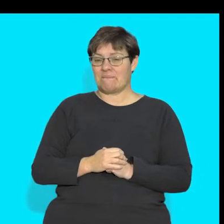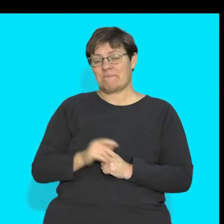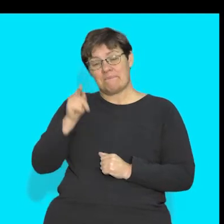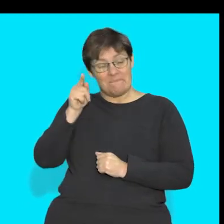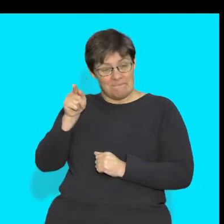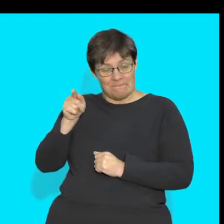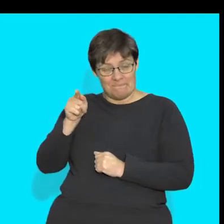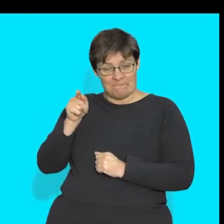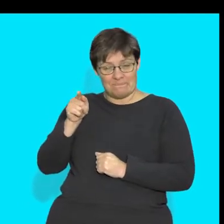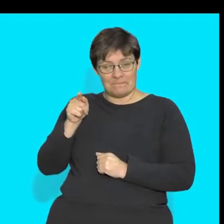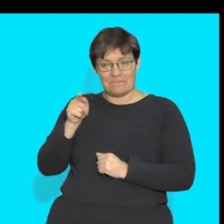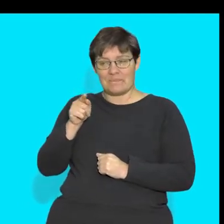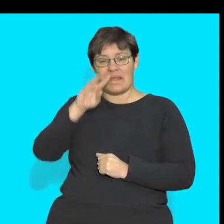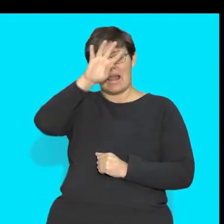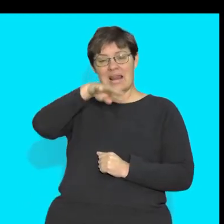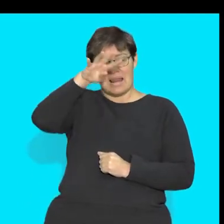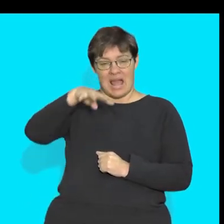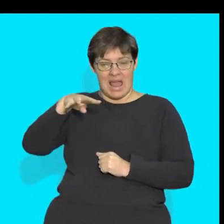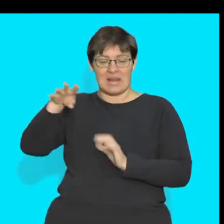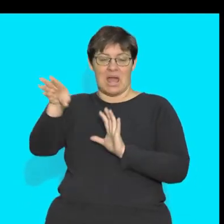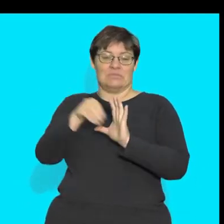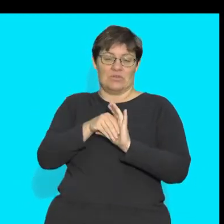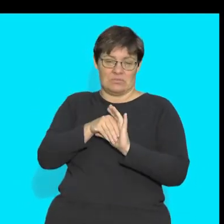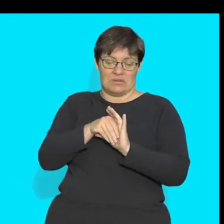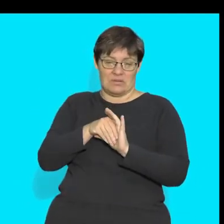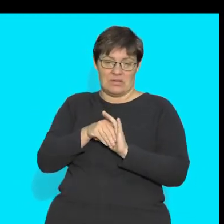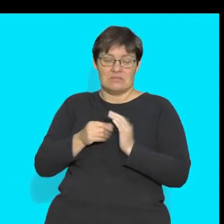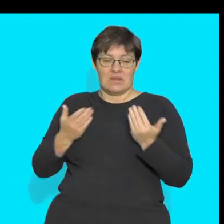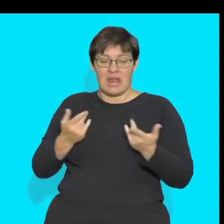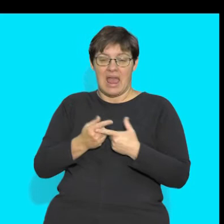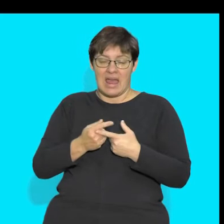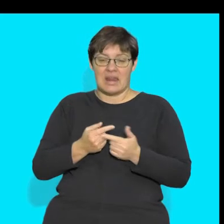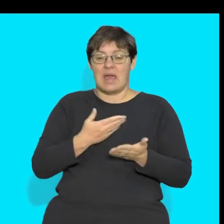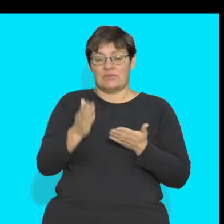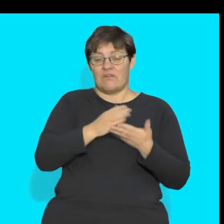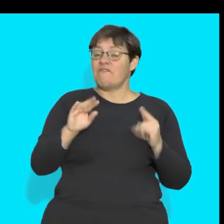that is the line absorption spectrum and the line emission spectrum for hydrogen.